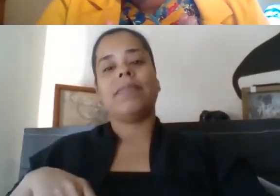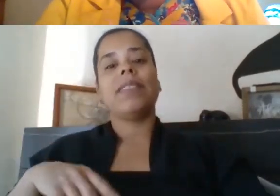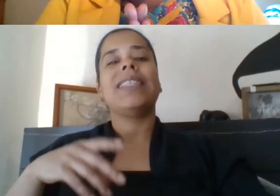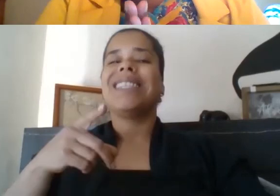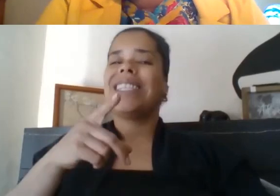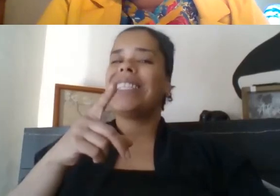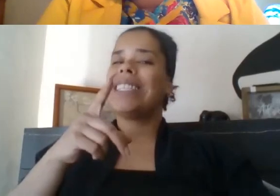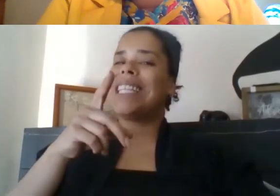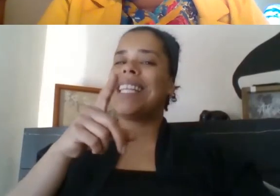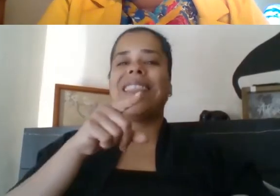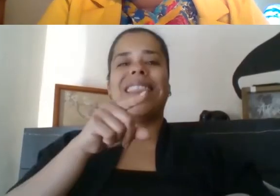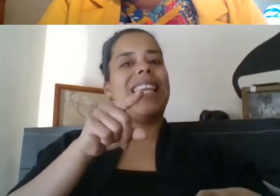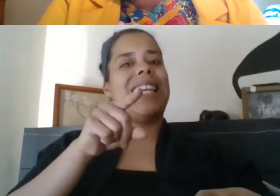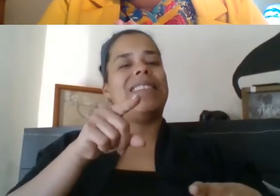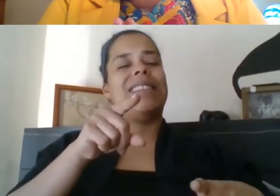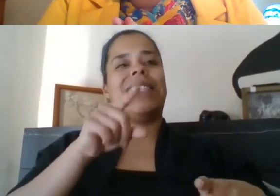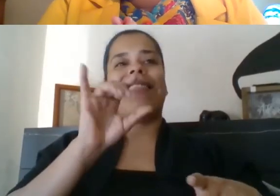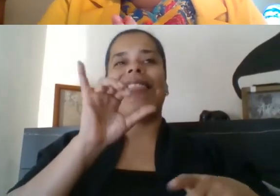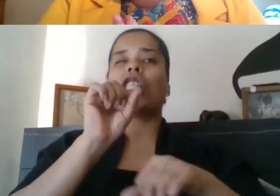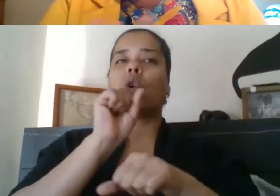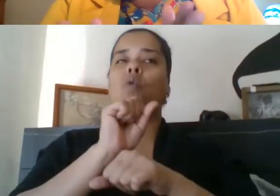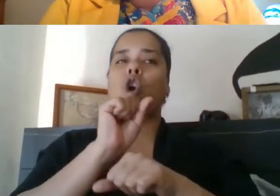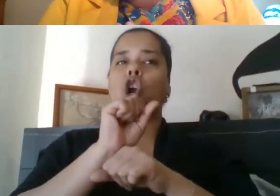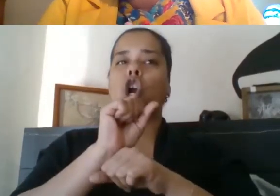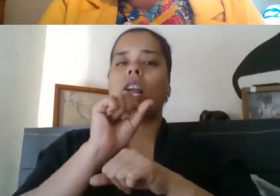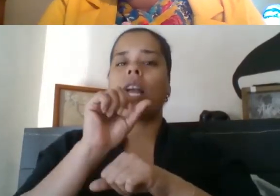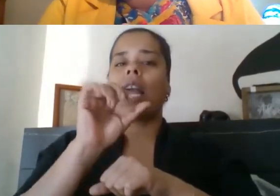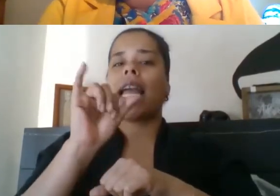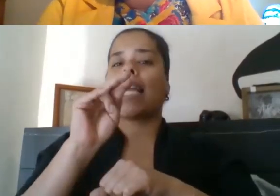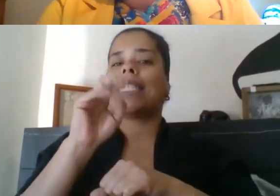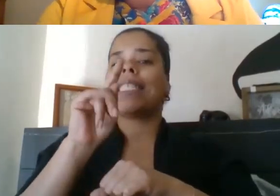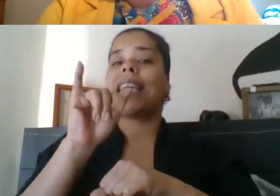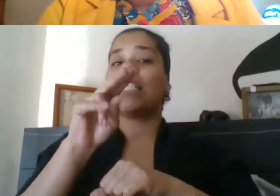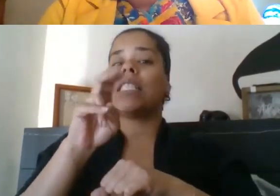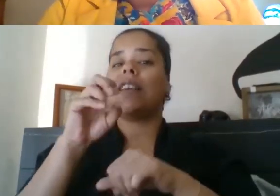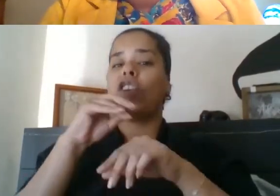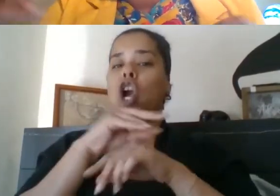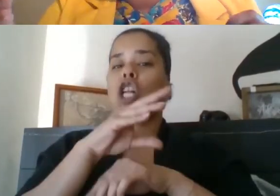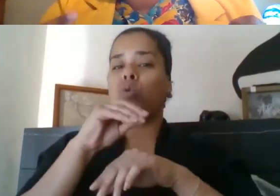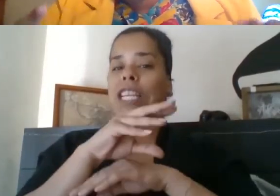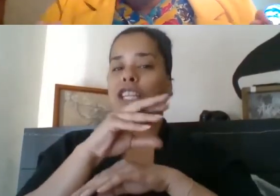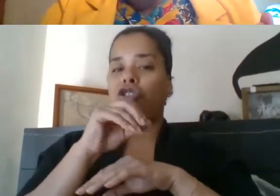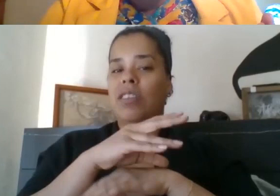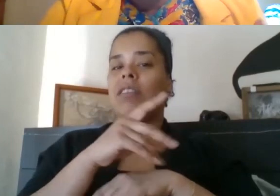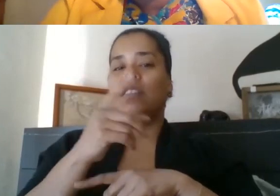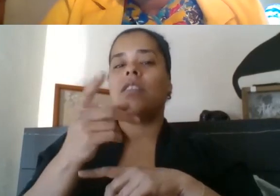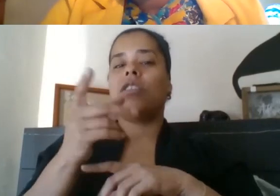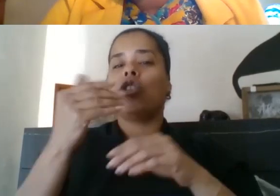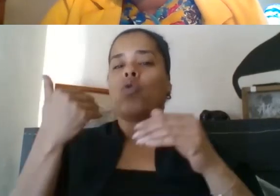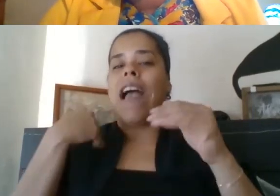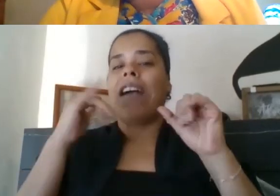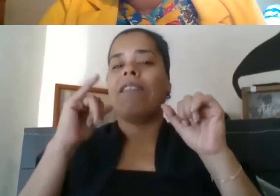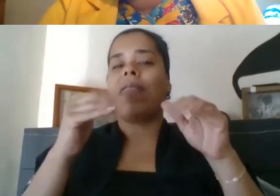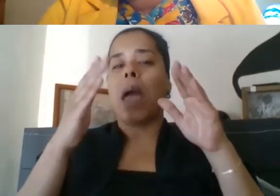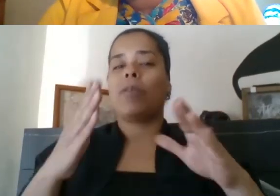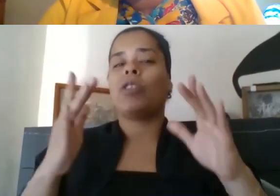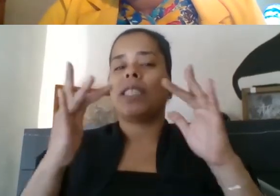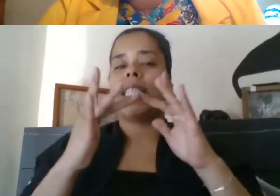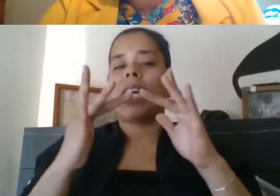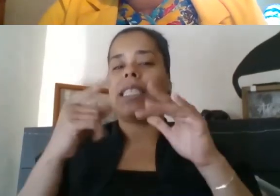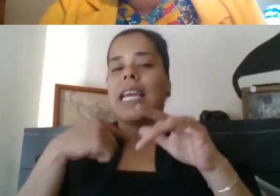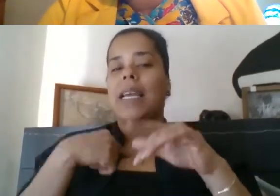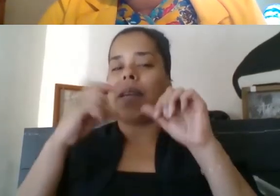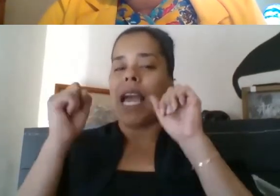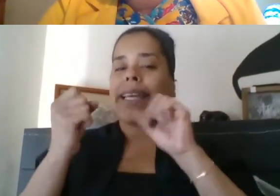because that's a work incentive consultation appointment. And I could sit down with them and I could